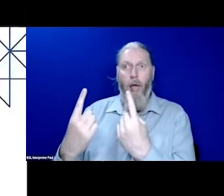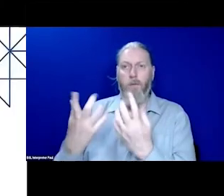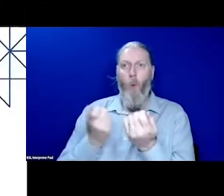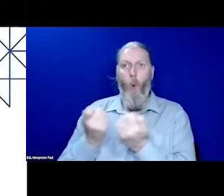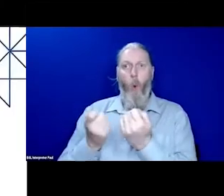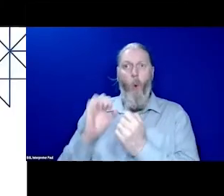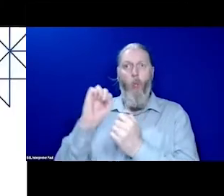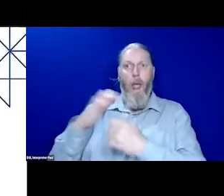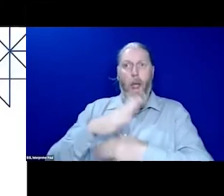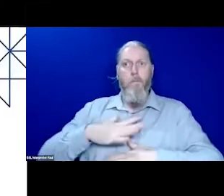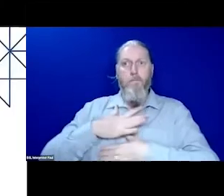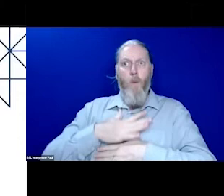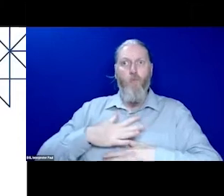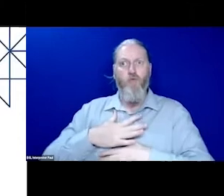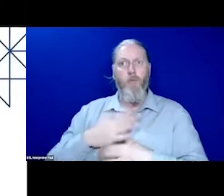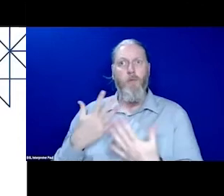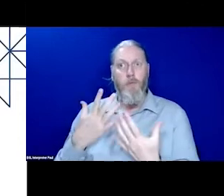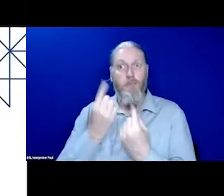slide.